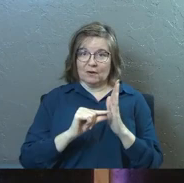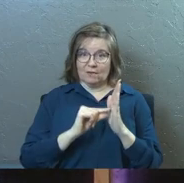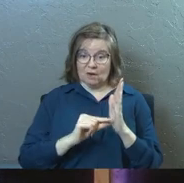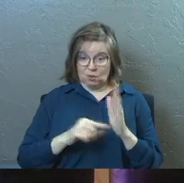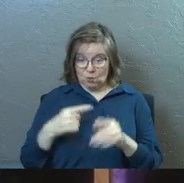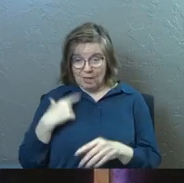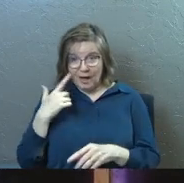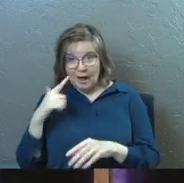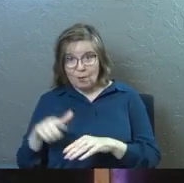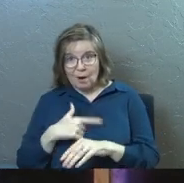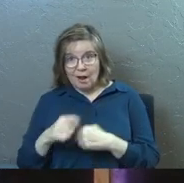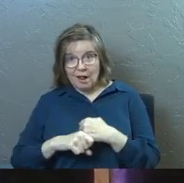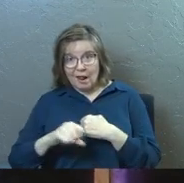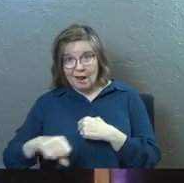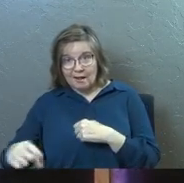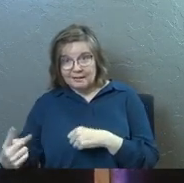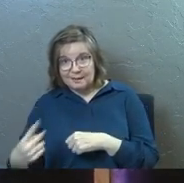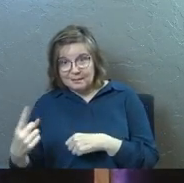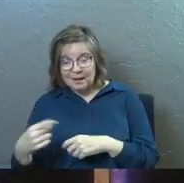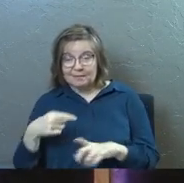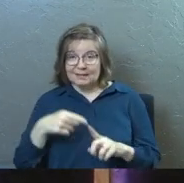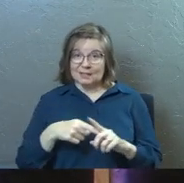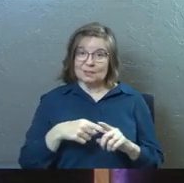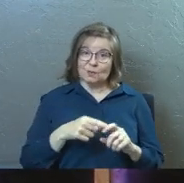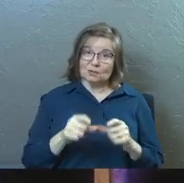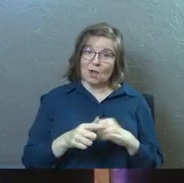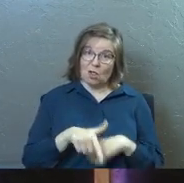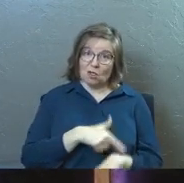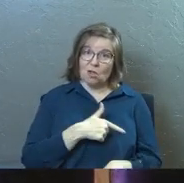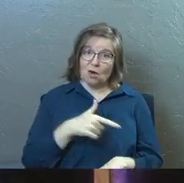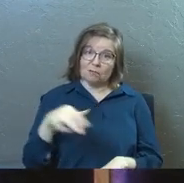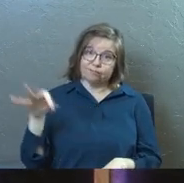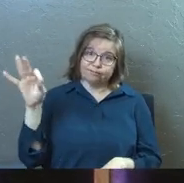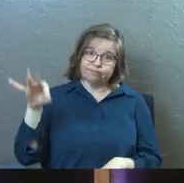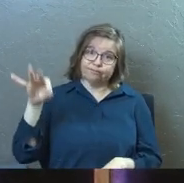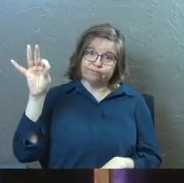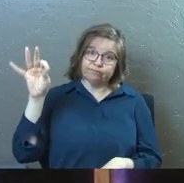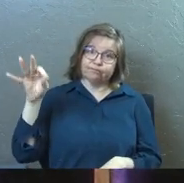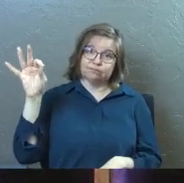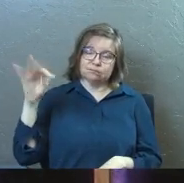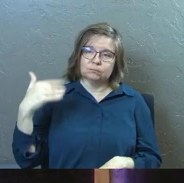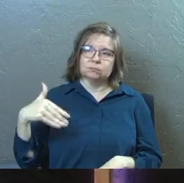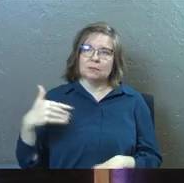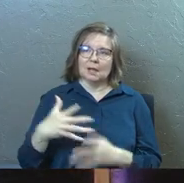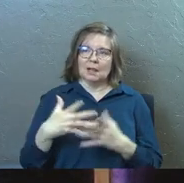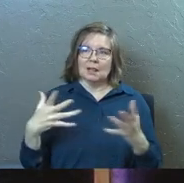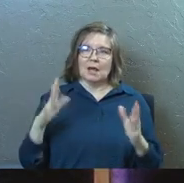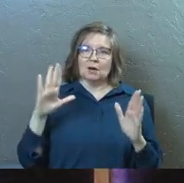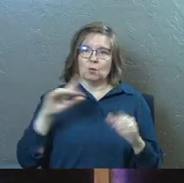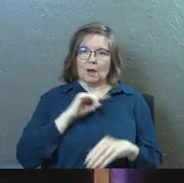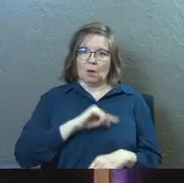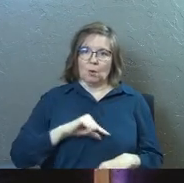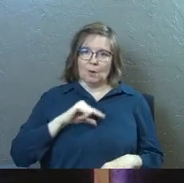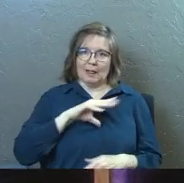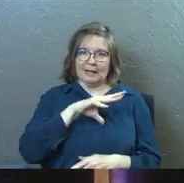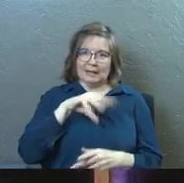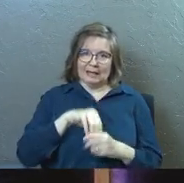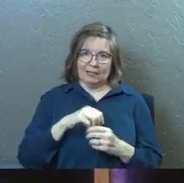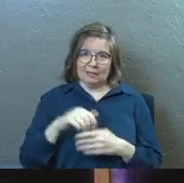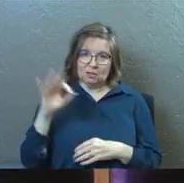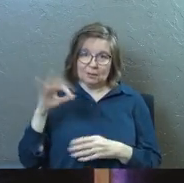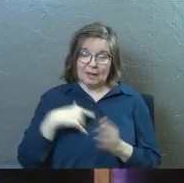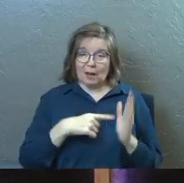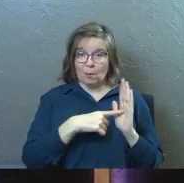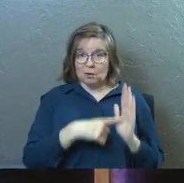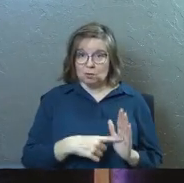I went long sometimes. This is a long, long sermon. There's a lot of great qualities in this sermon that I